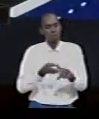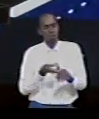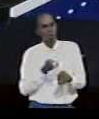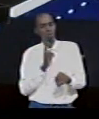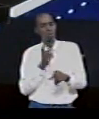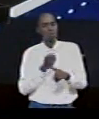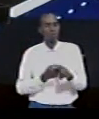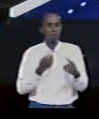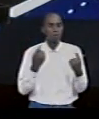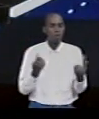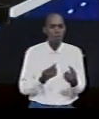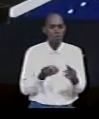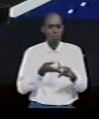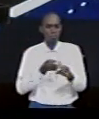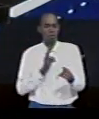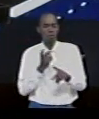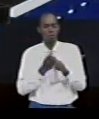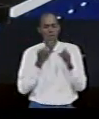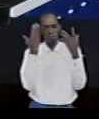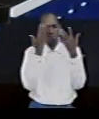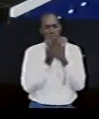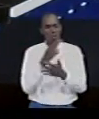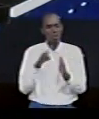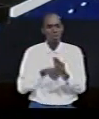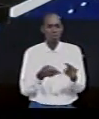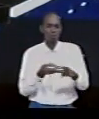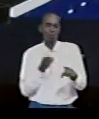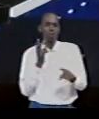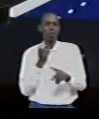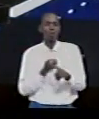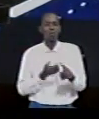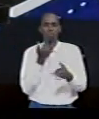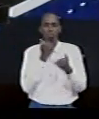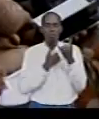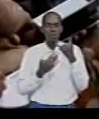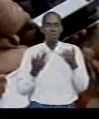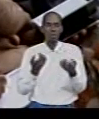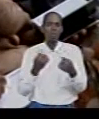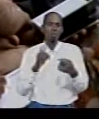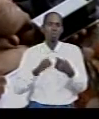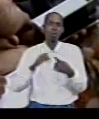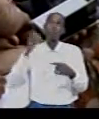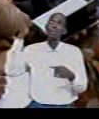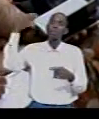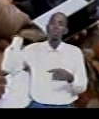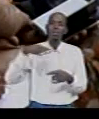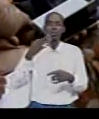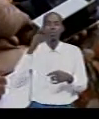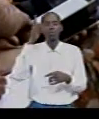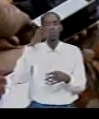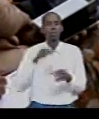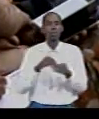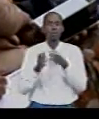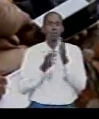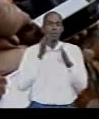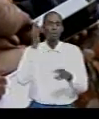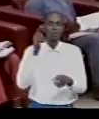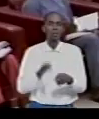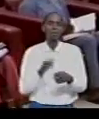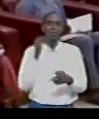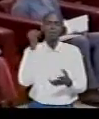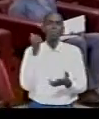come out of come to righteousness and to the light in Jesus' name. Did I hear any amen